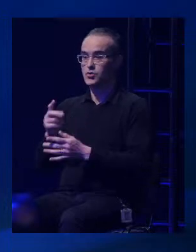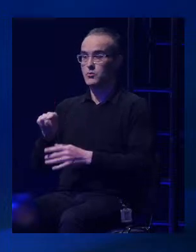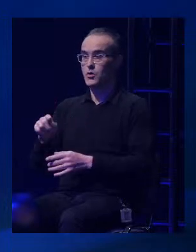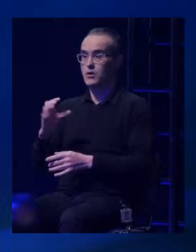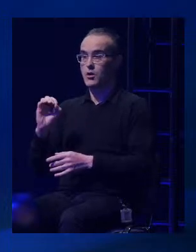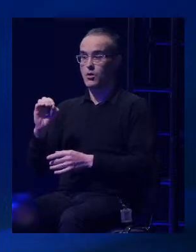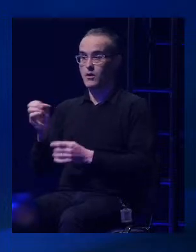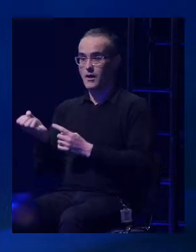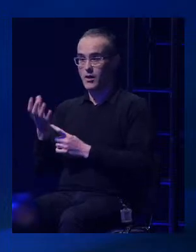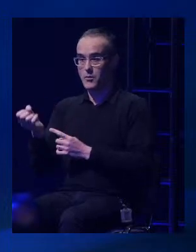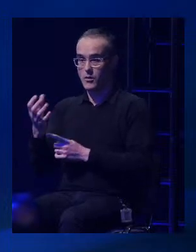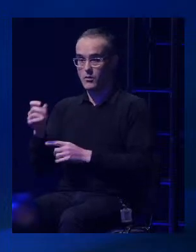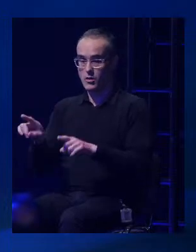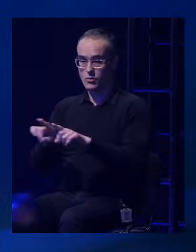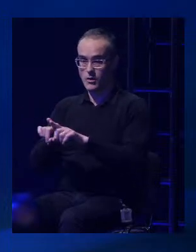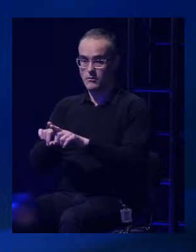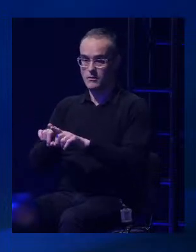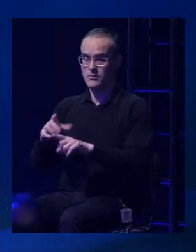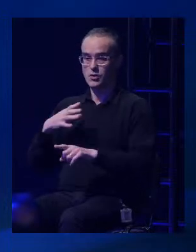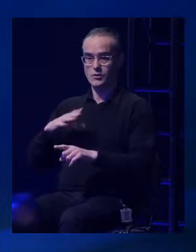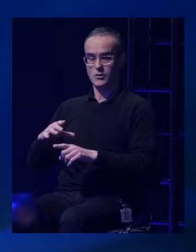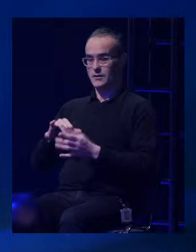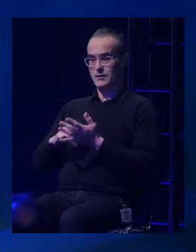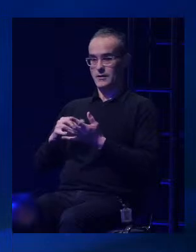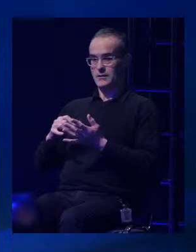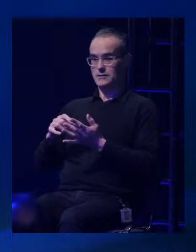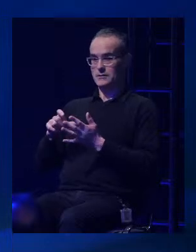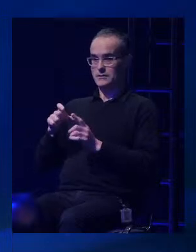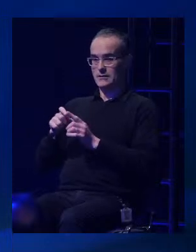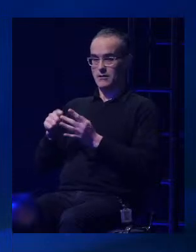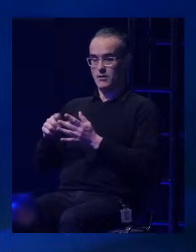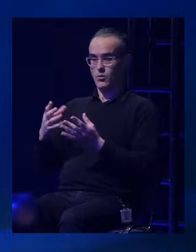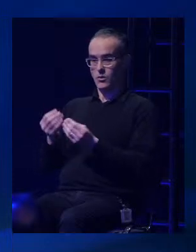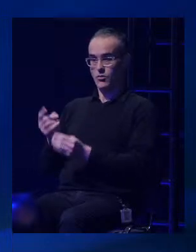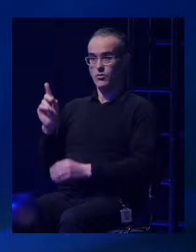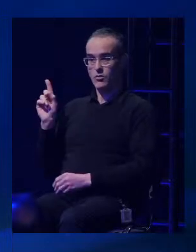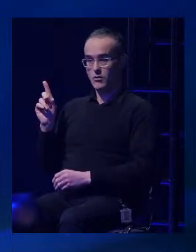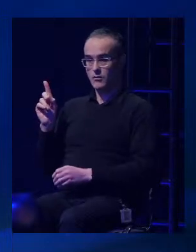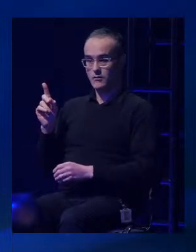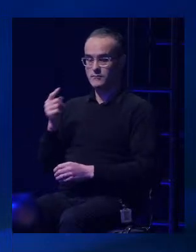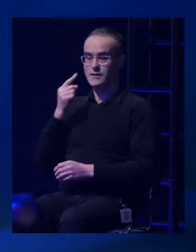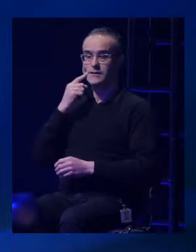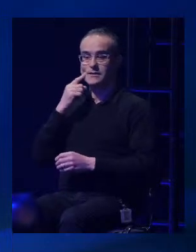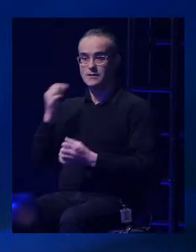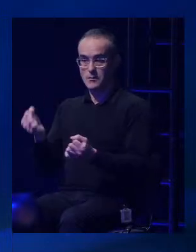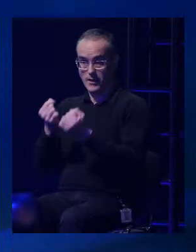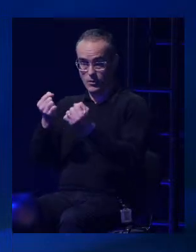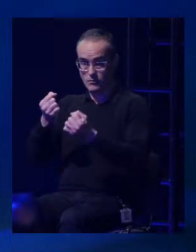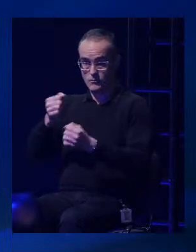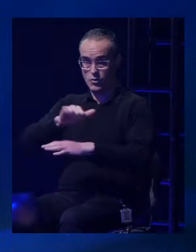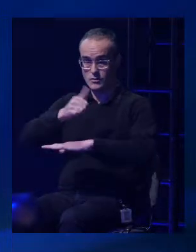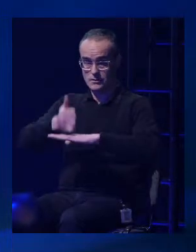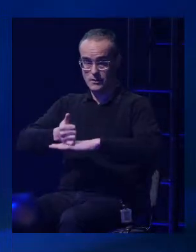don't necessarily have to use SDI with this particular device. It's easily powered on set.